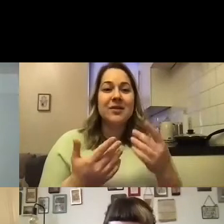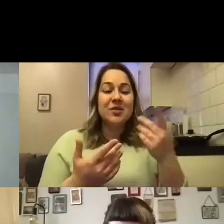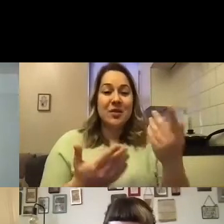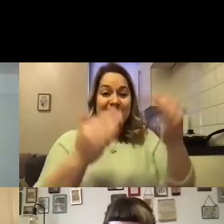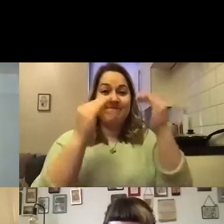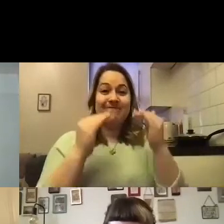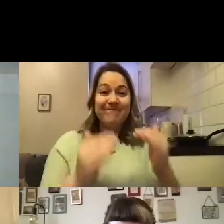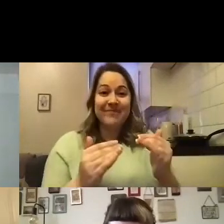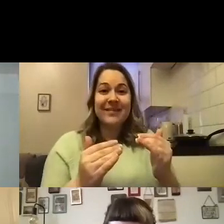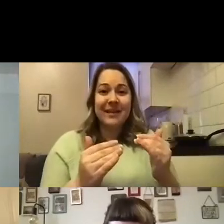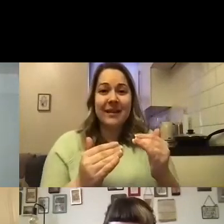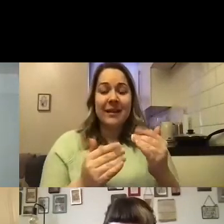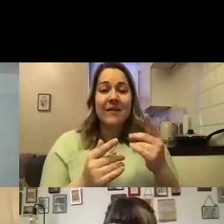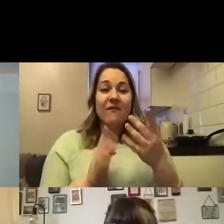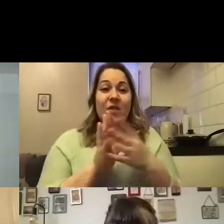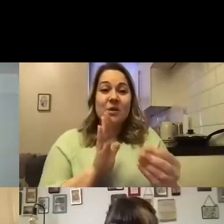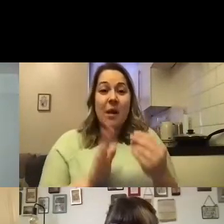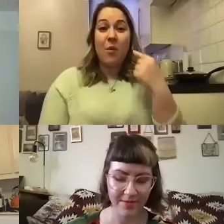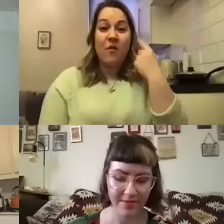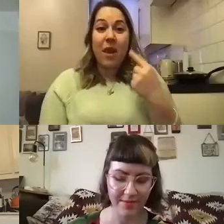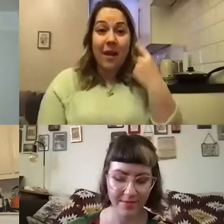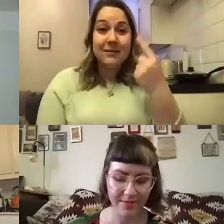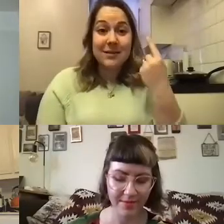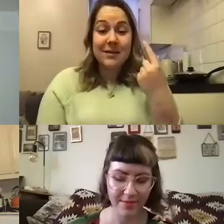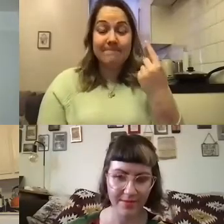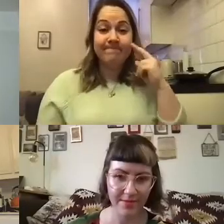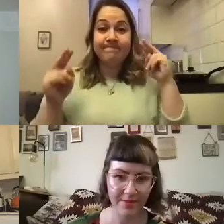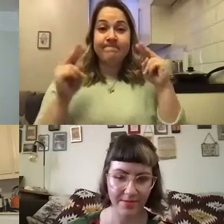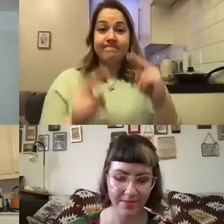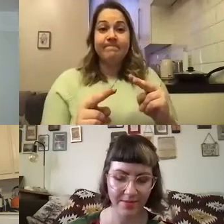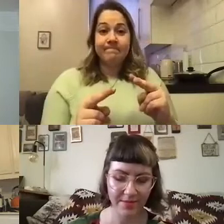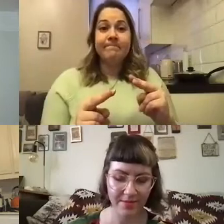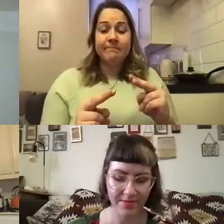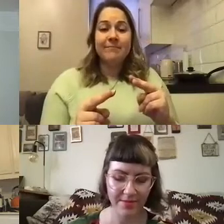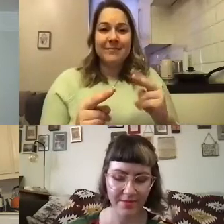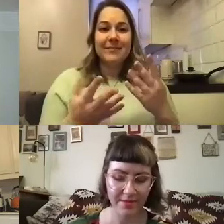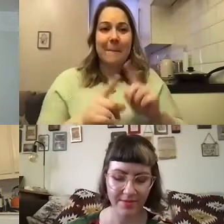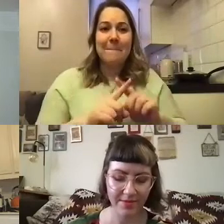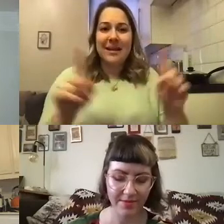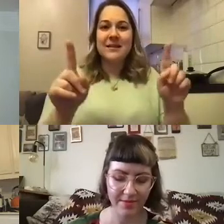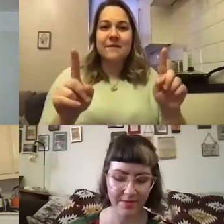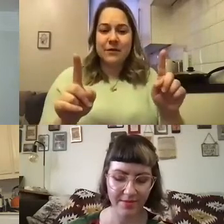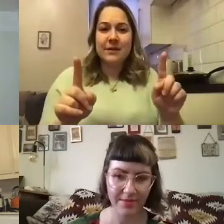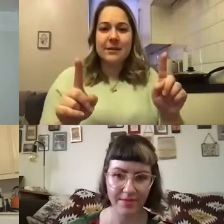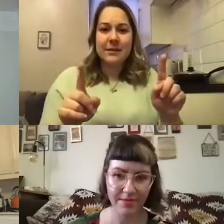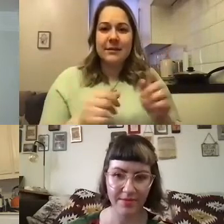Okay, and even on a larger scale, when you look at London, you know, it's even more extreme. So after that,